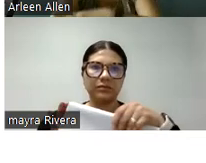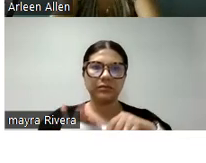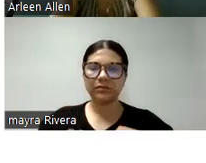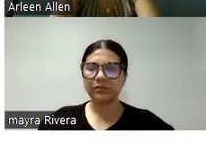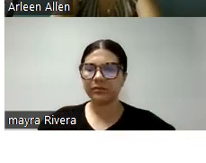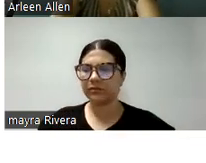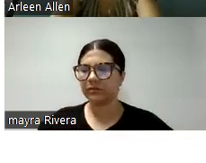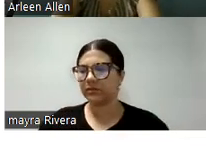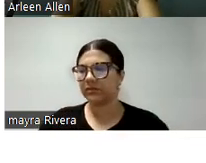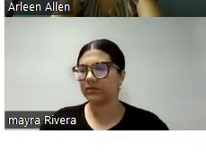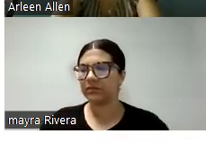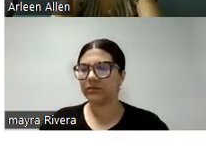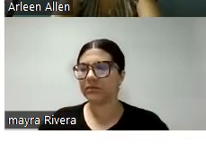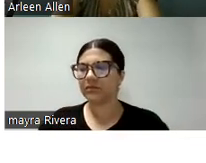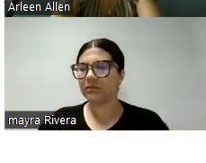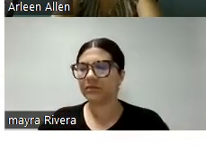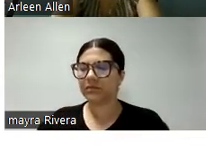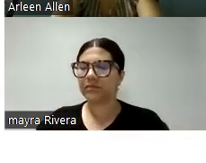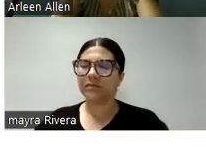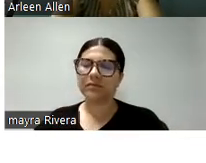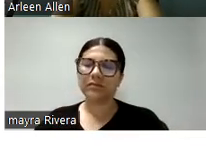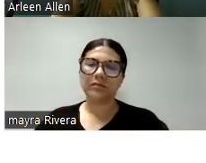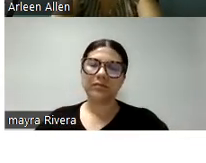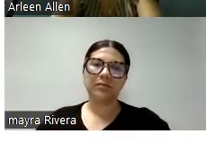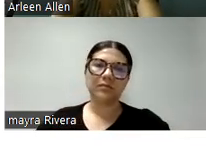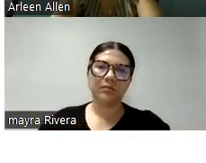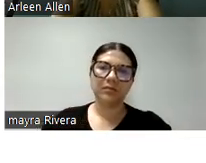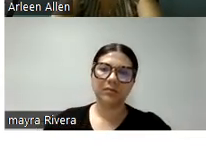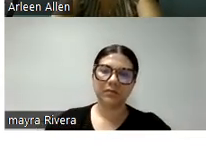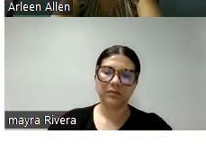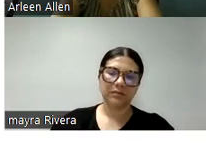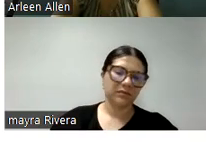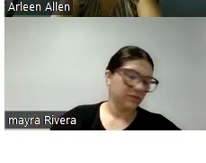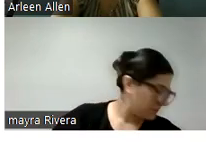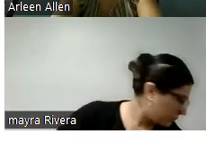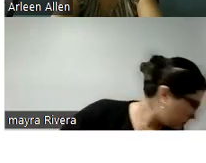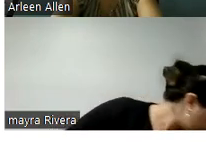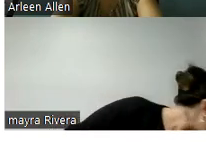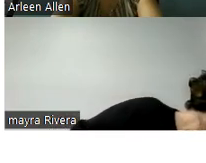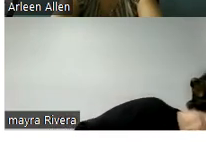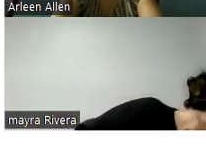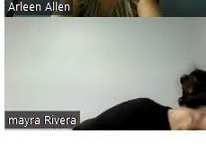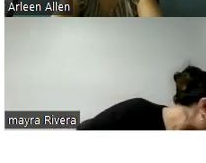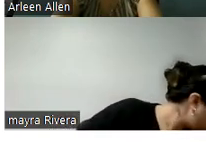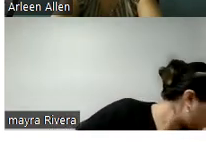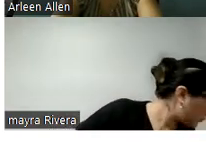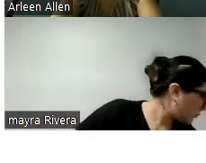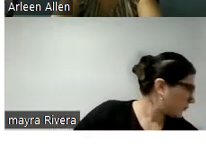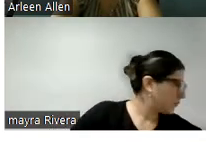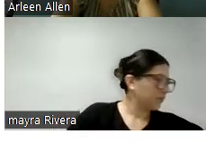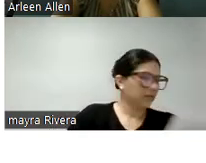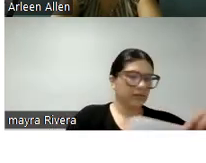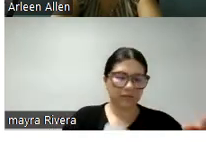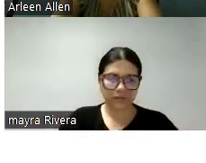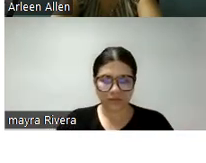we'll be putting this recording on our rivcospc.org website. You can see all previous quarterly meetings there as well. And so if someone's not